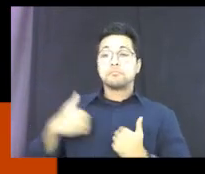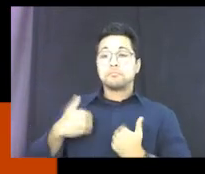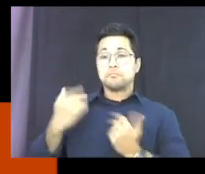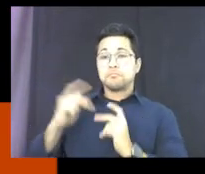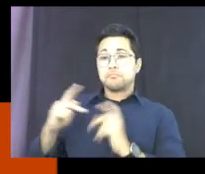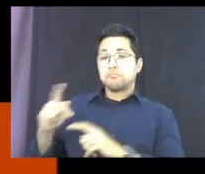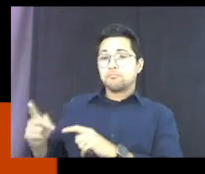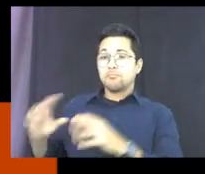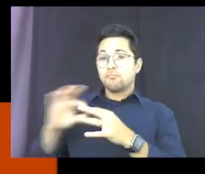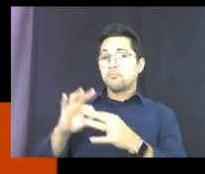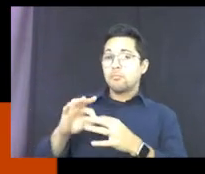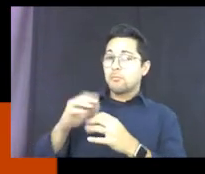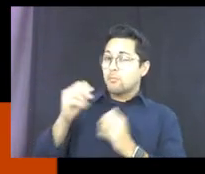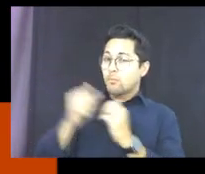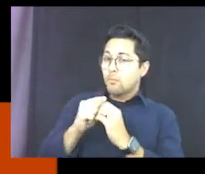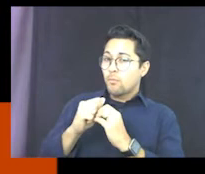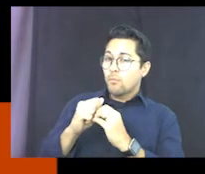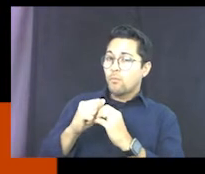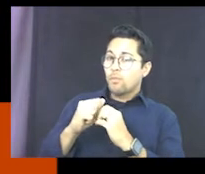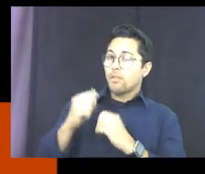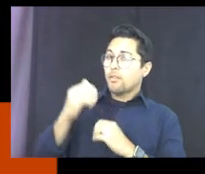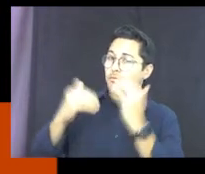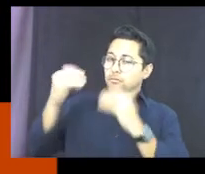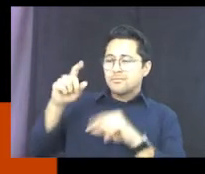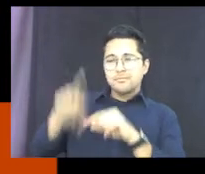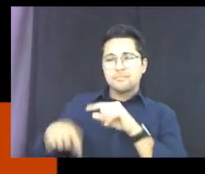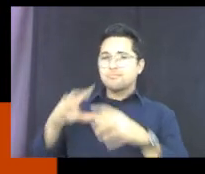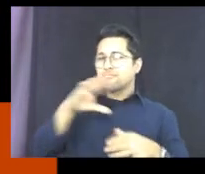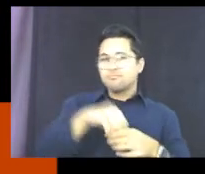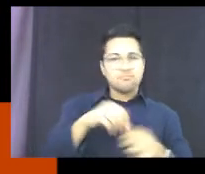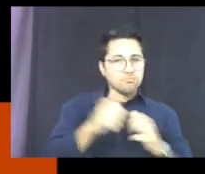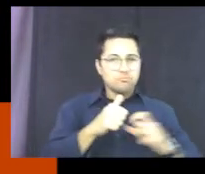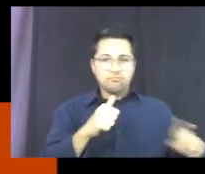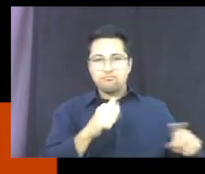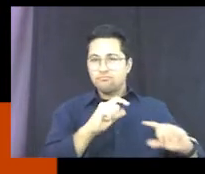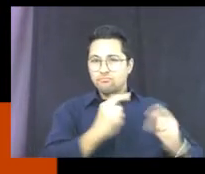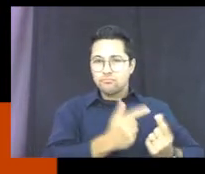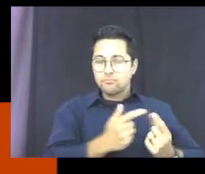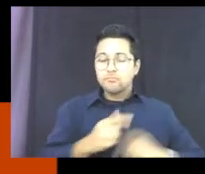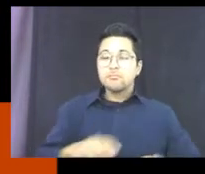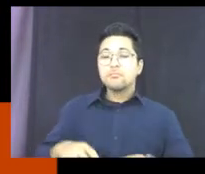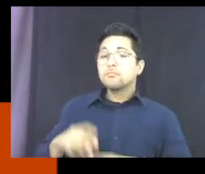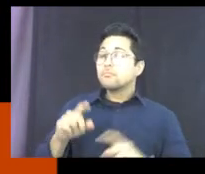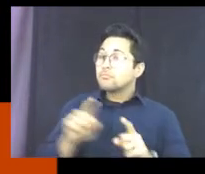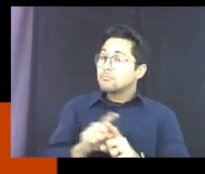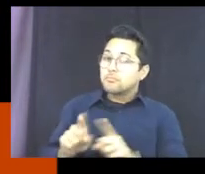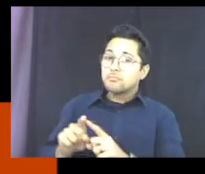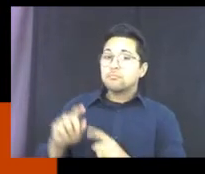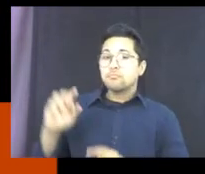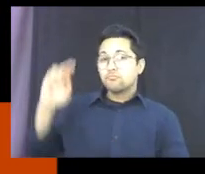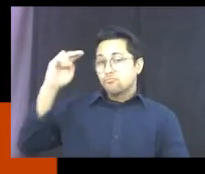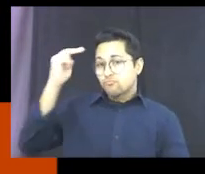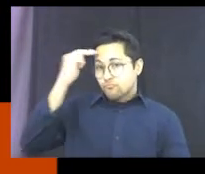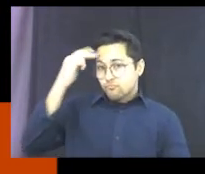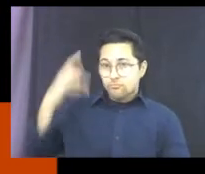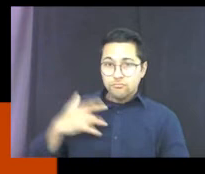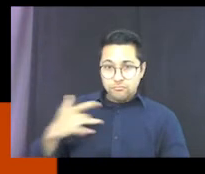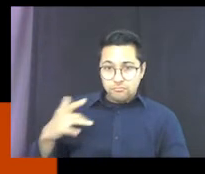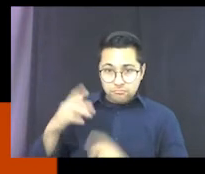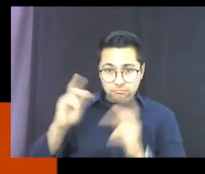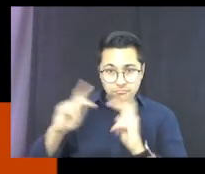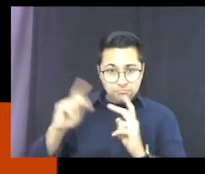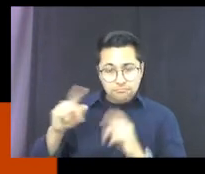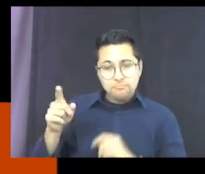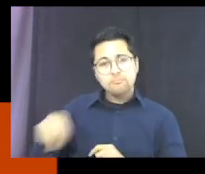relate better to adults are not able to participate in these groups, and neurotypical